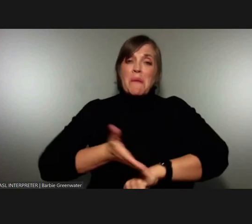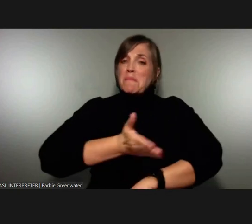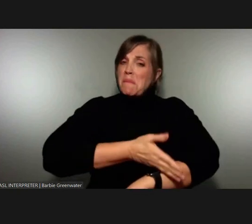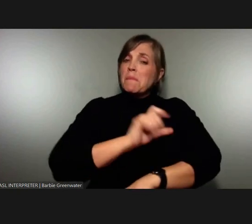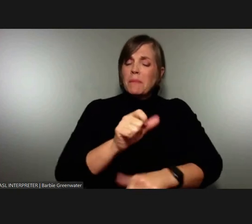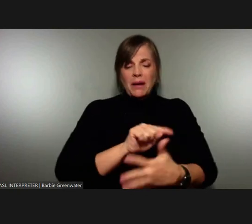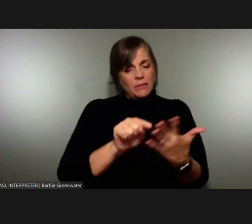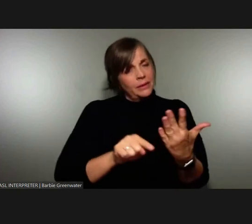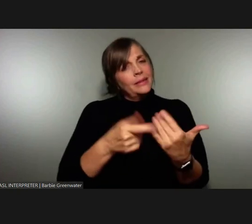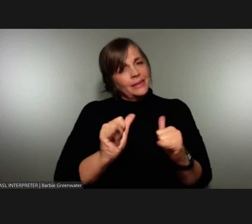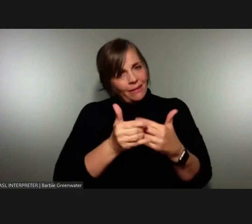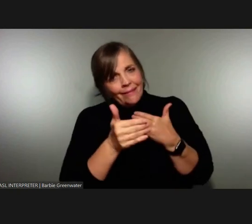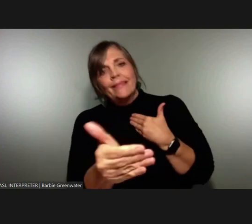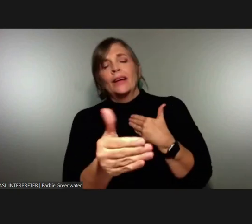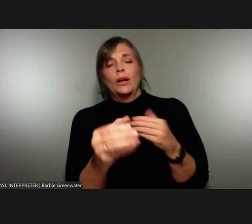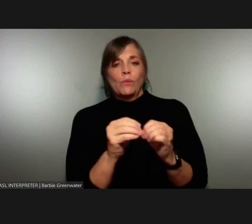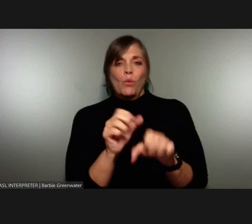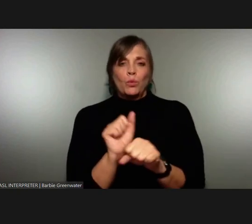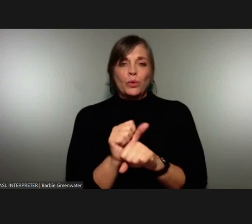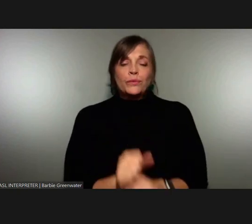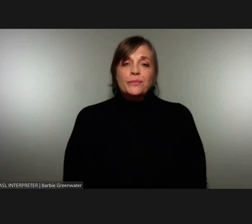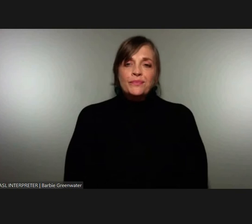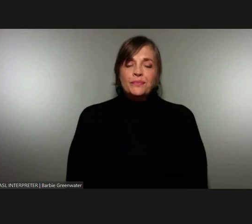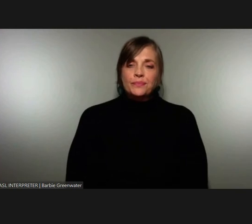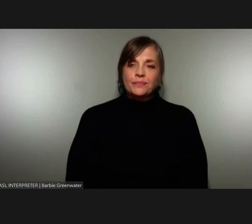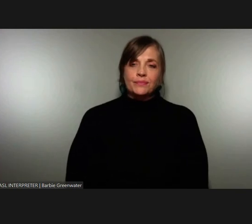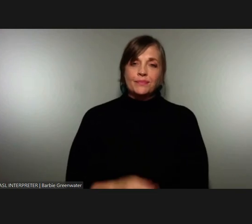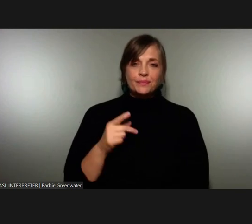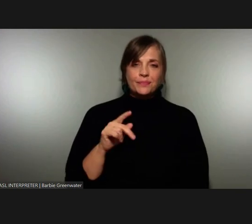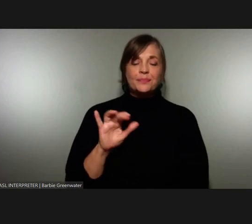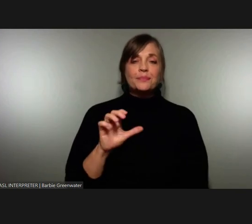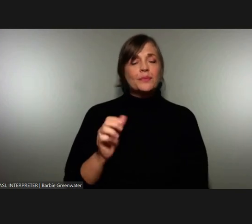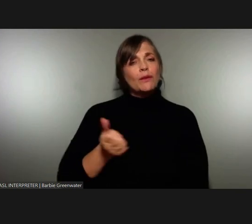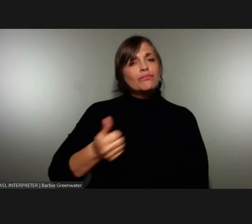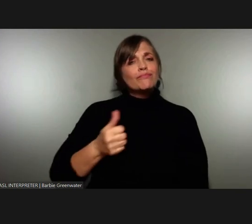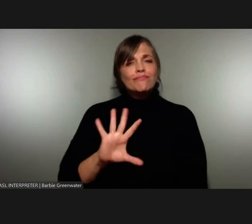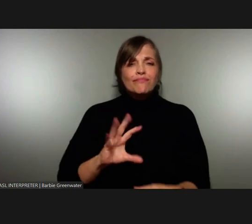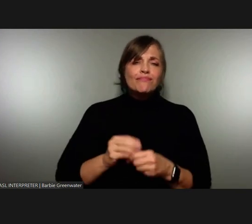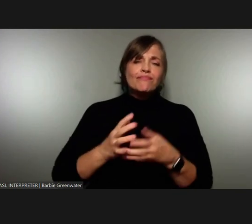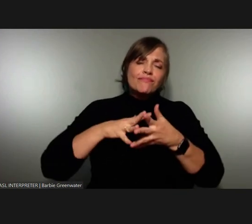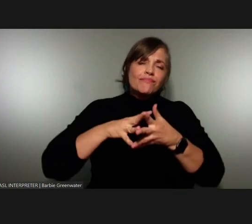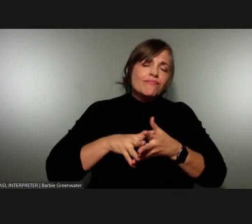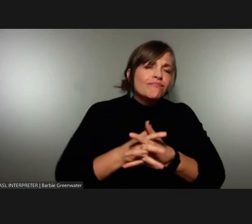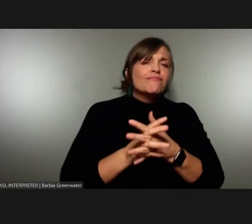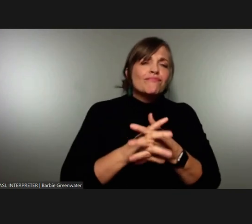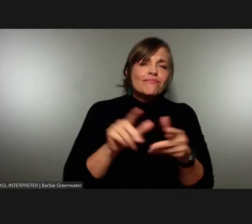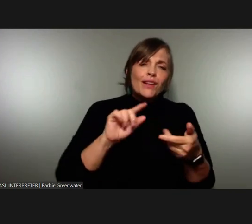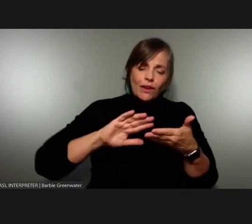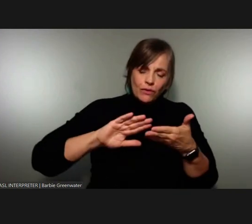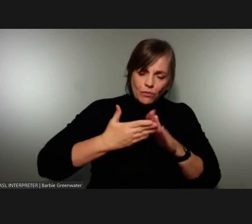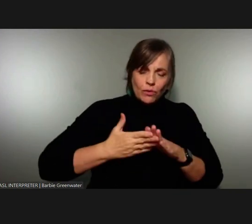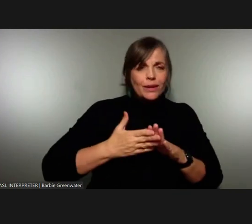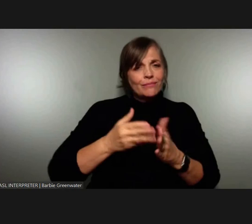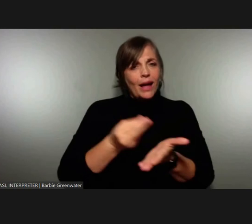for us. Public transit is interwoven into the fabric of a community, serves as an economic driver,